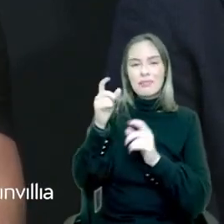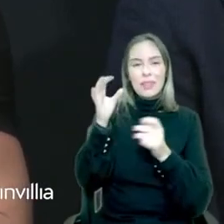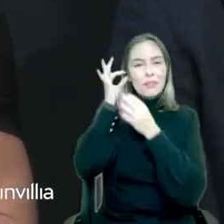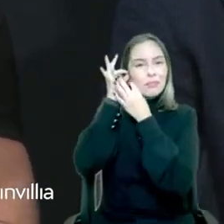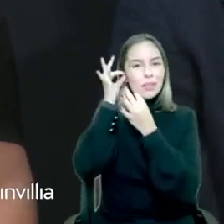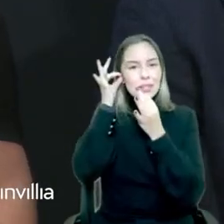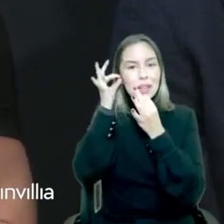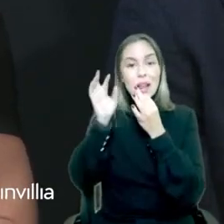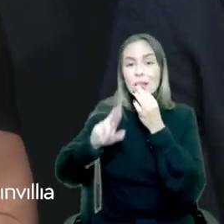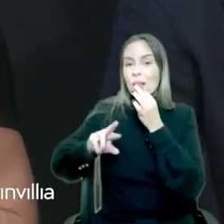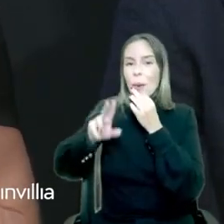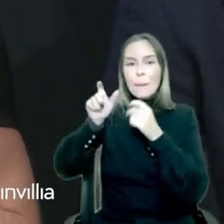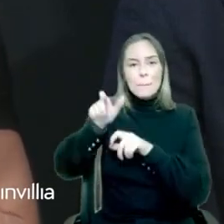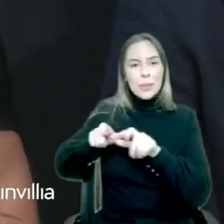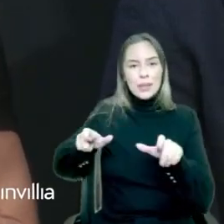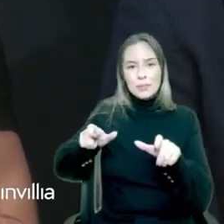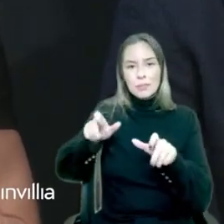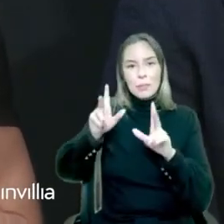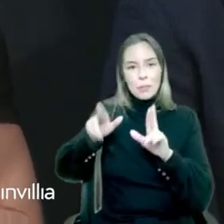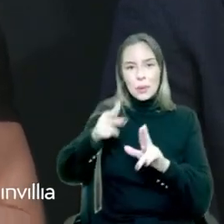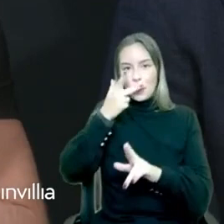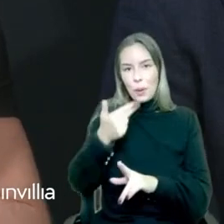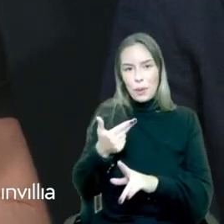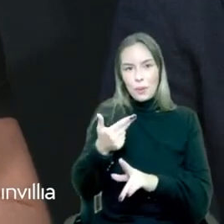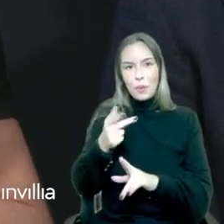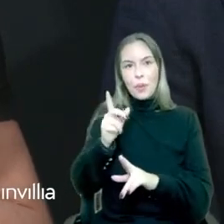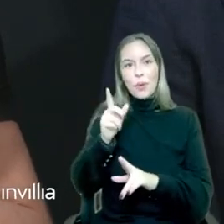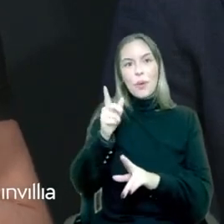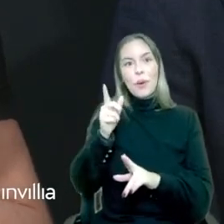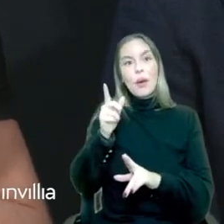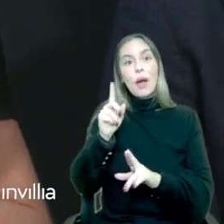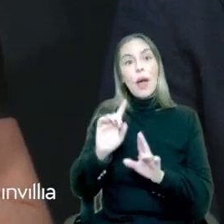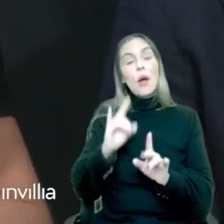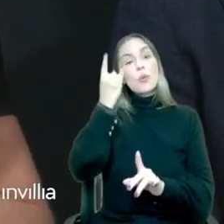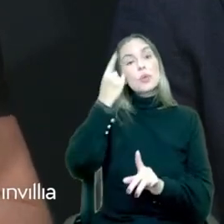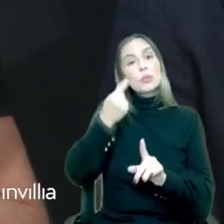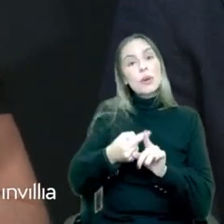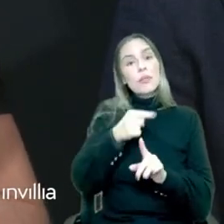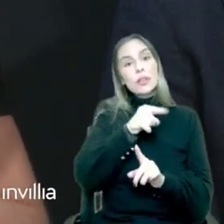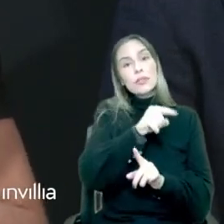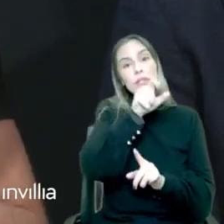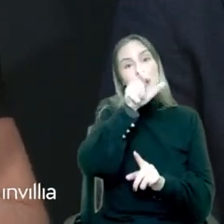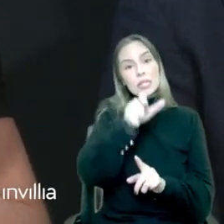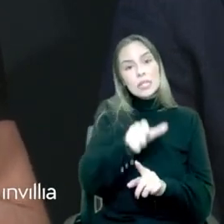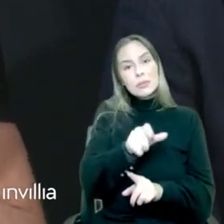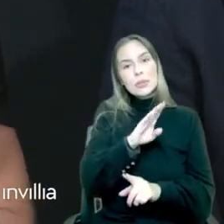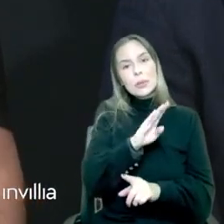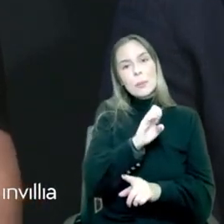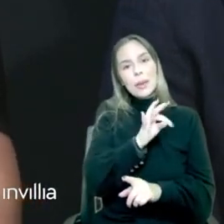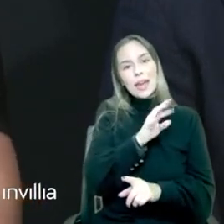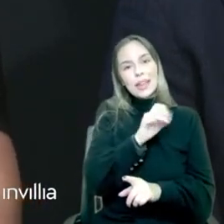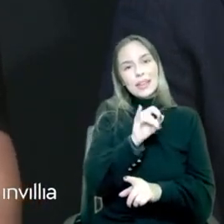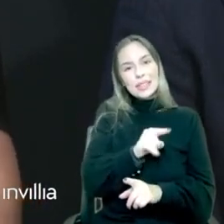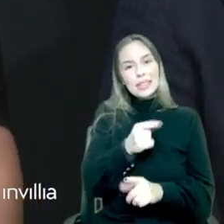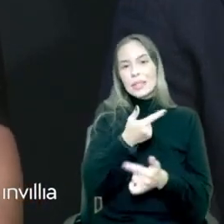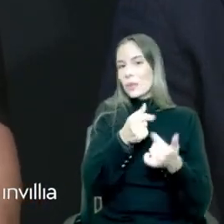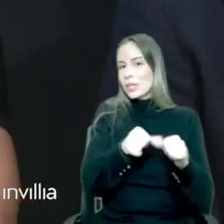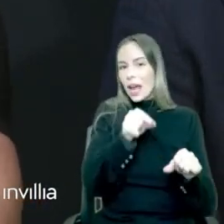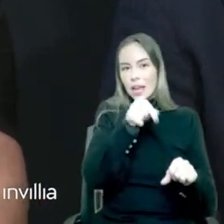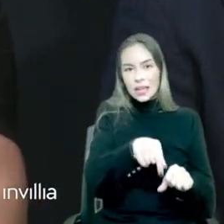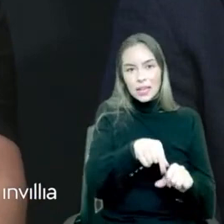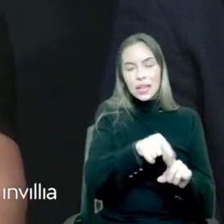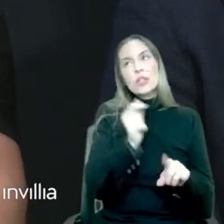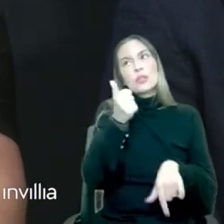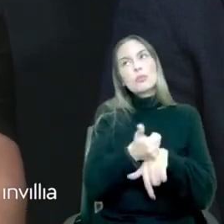say, "Well, look, the last time you were here, Beatrice helped you, but Beatrice is not here today, or Beatrice is not available right now, but